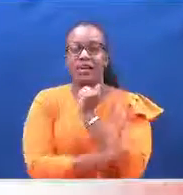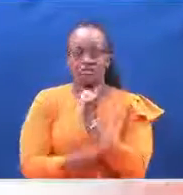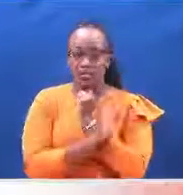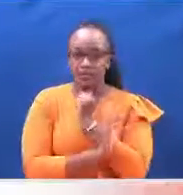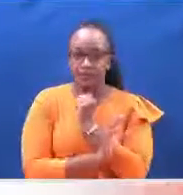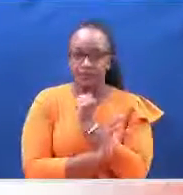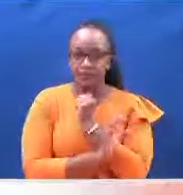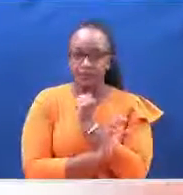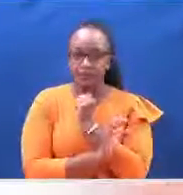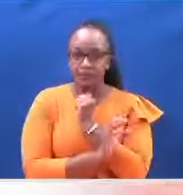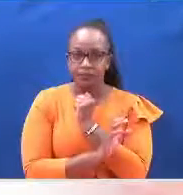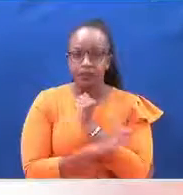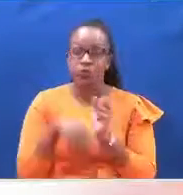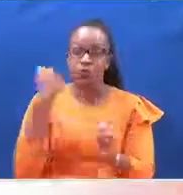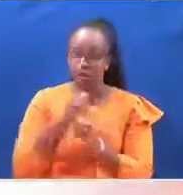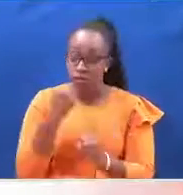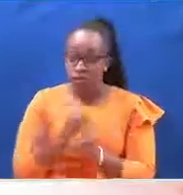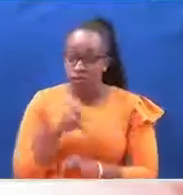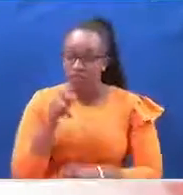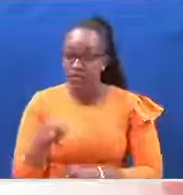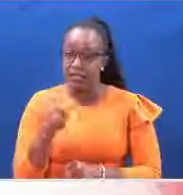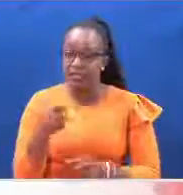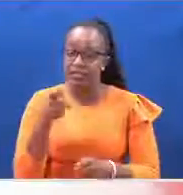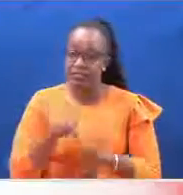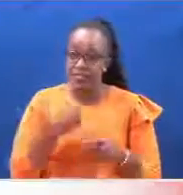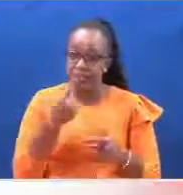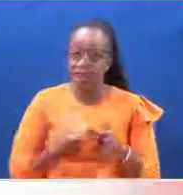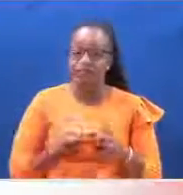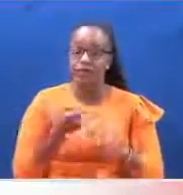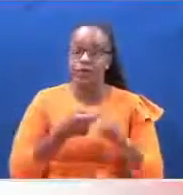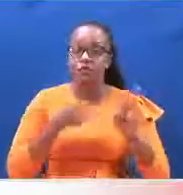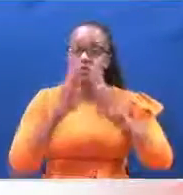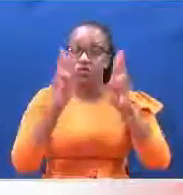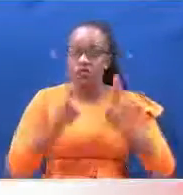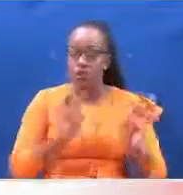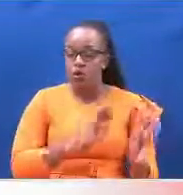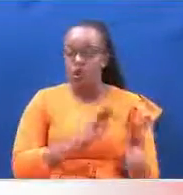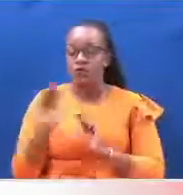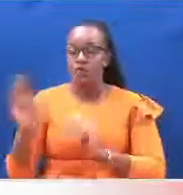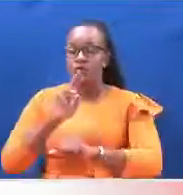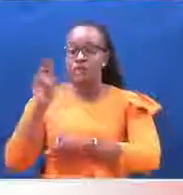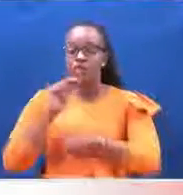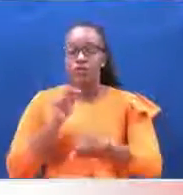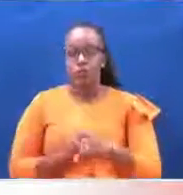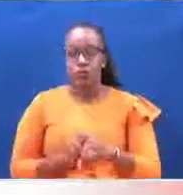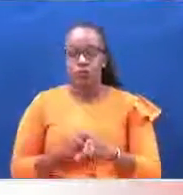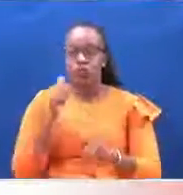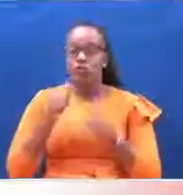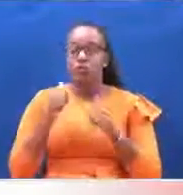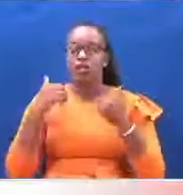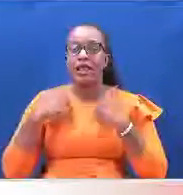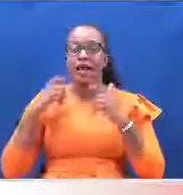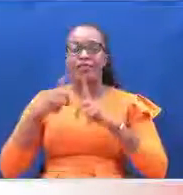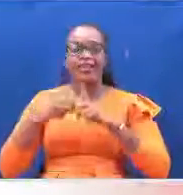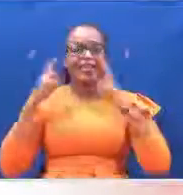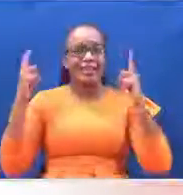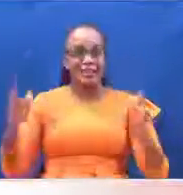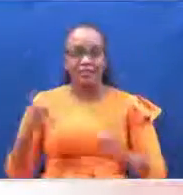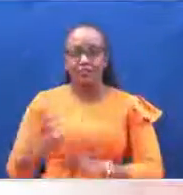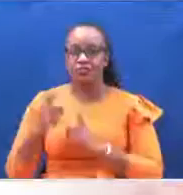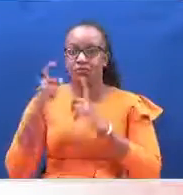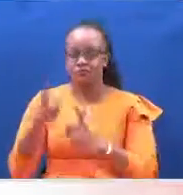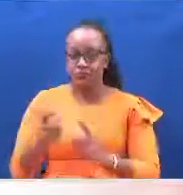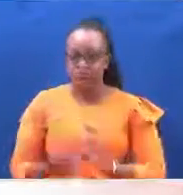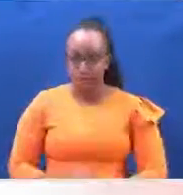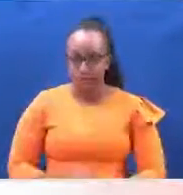across the country. So we are doing that, and then we'll have from regional, we'll go to national. So we'll even have a grand prize later to be decided. The initiative is